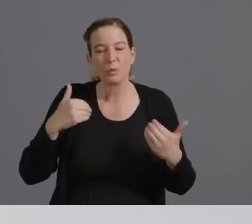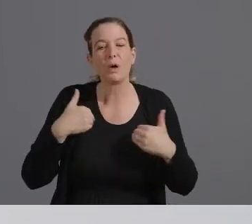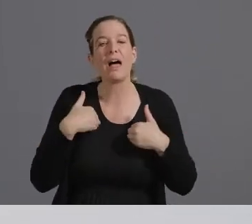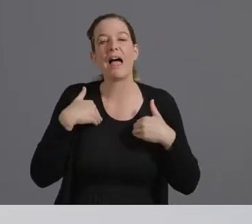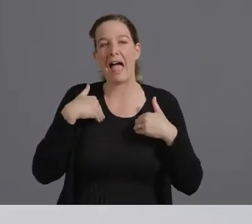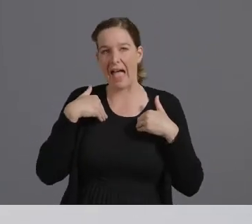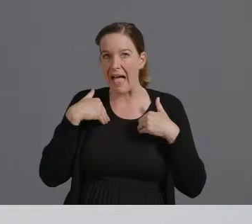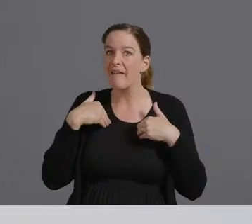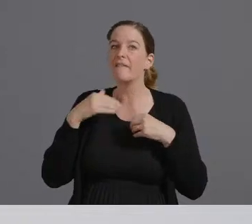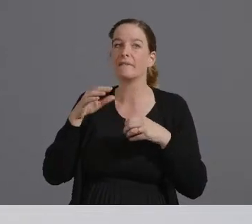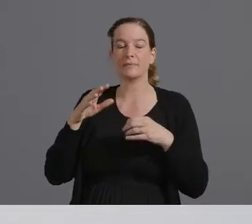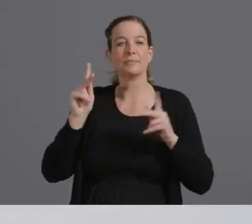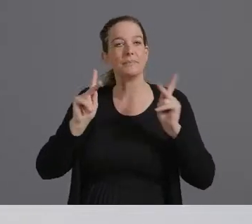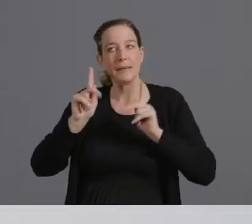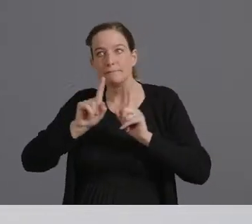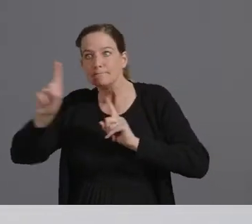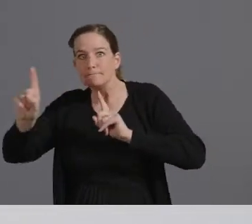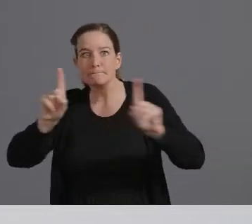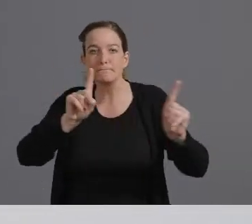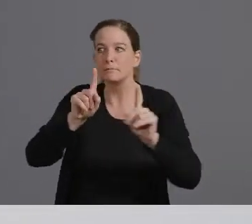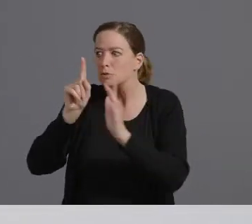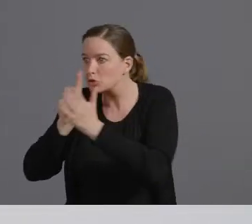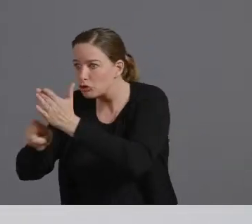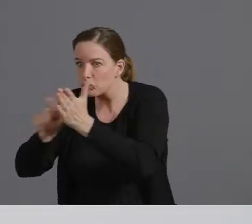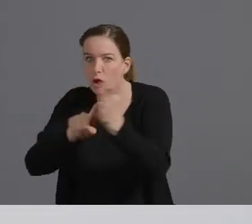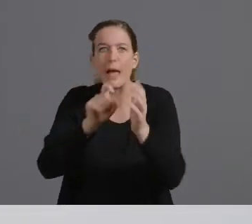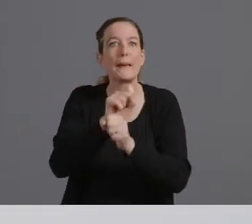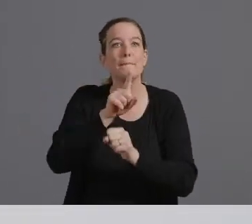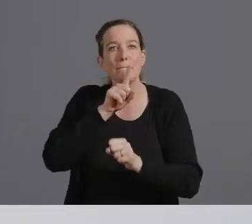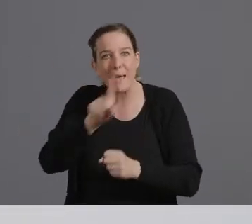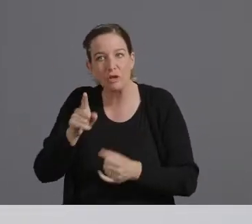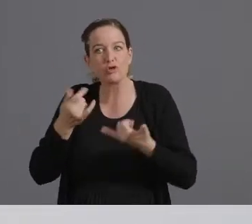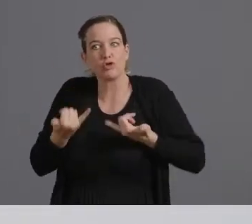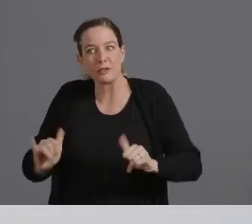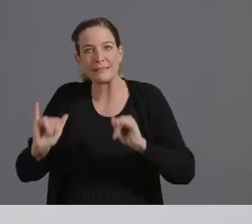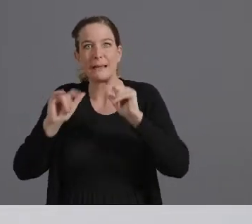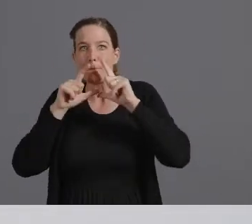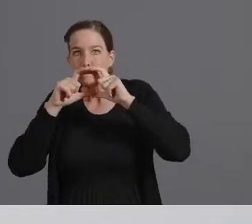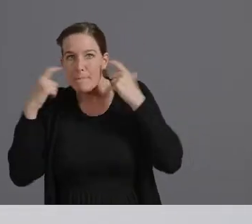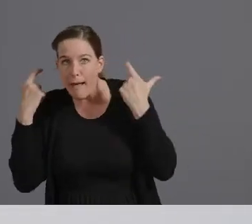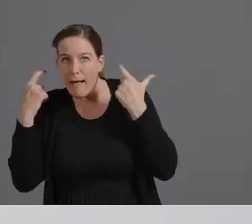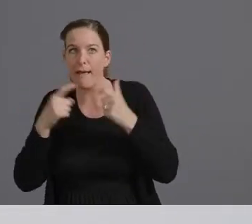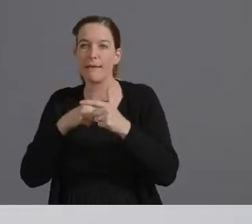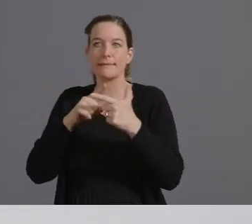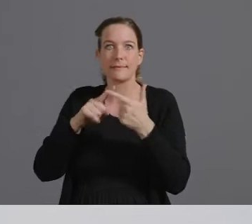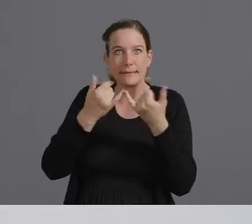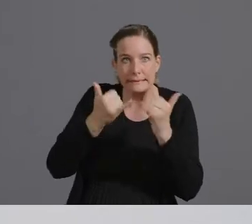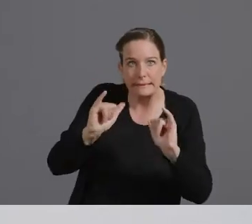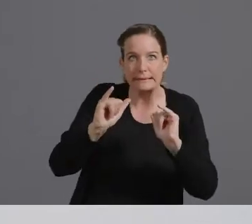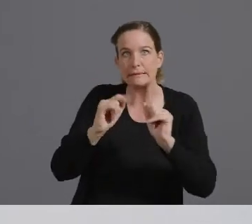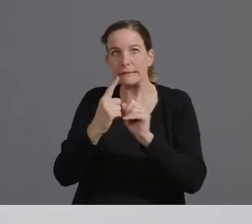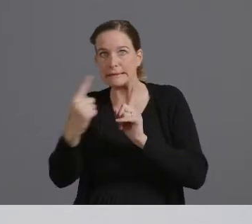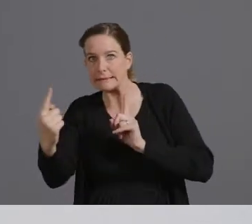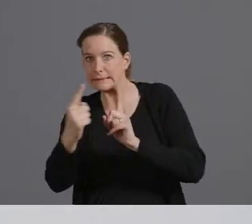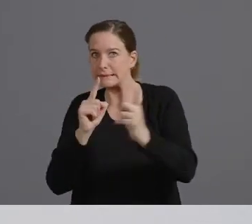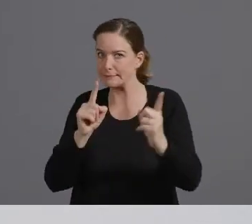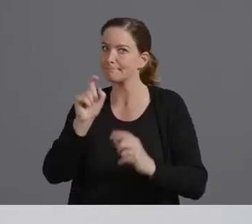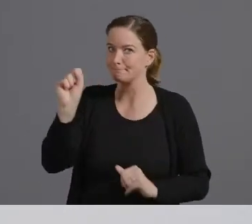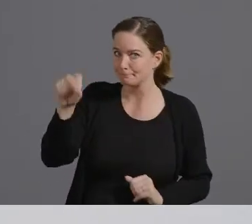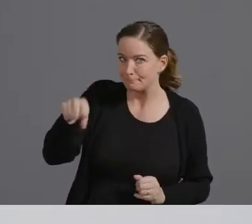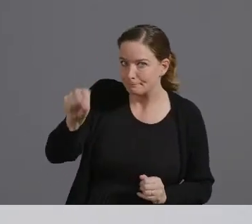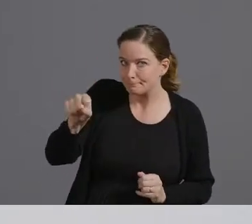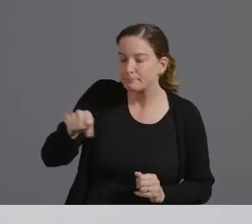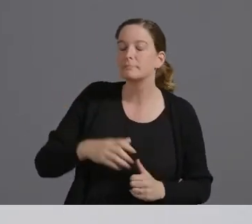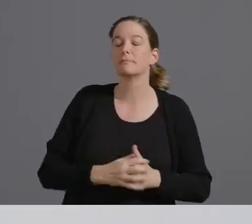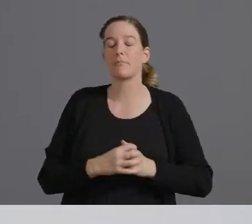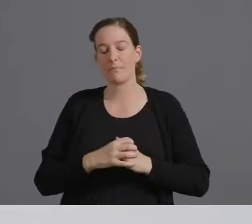jurisdictions to enforce the mask use, the physical distancing, all of those strategies that are required with